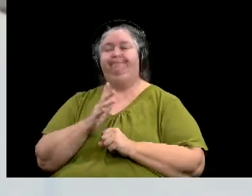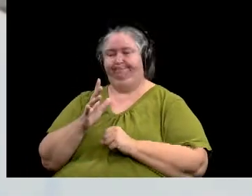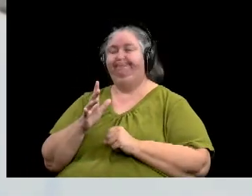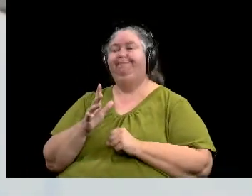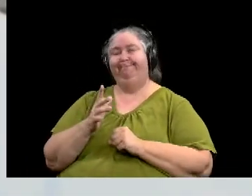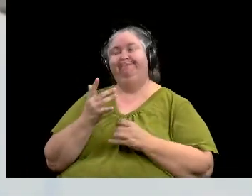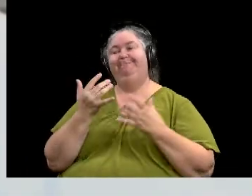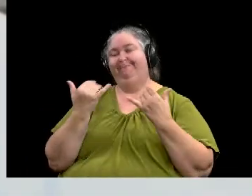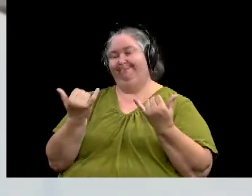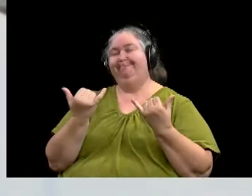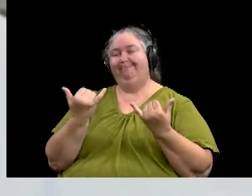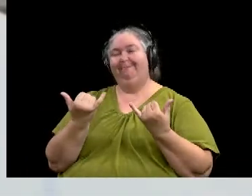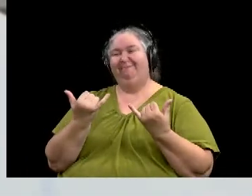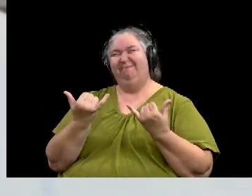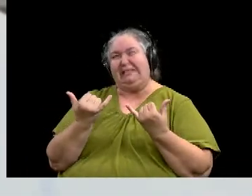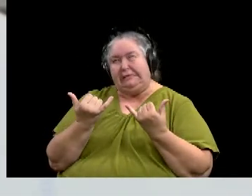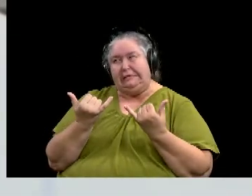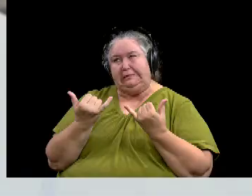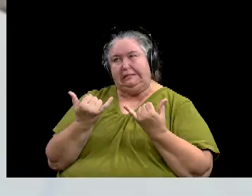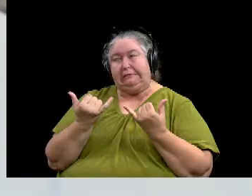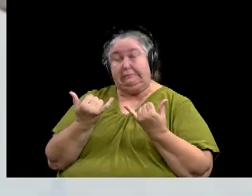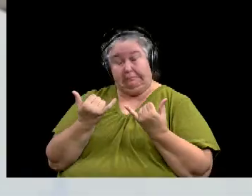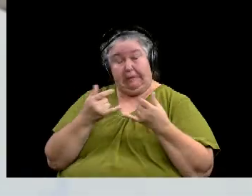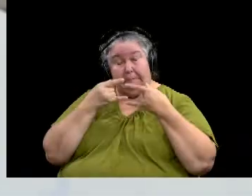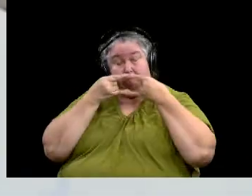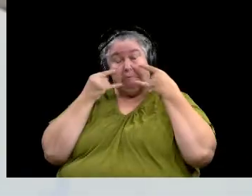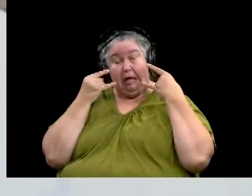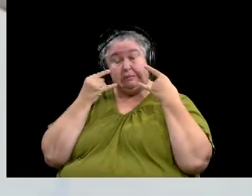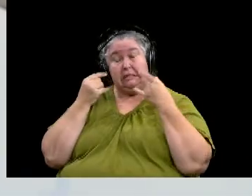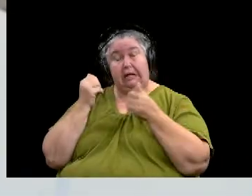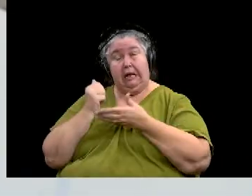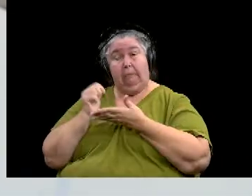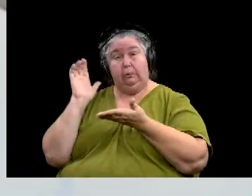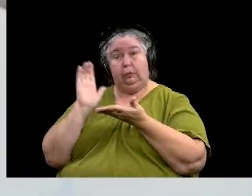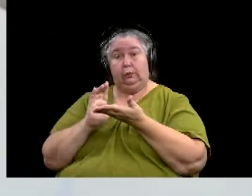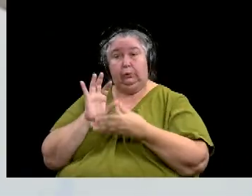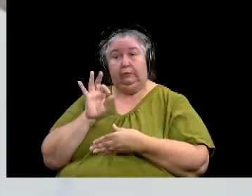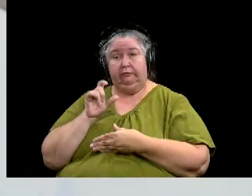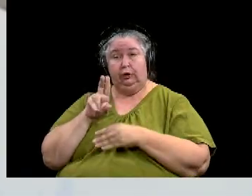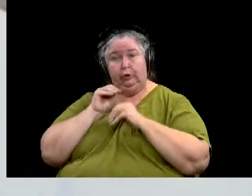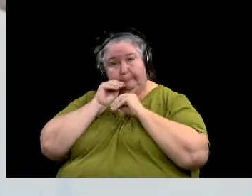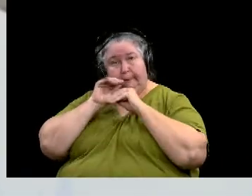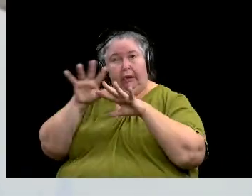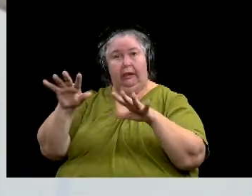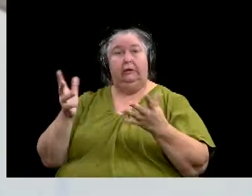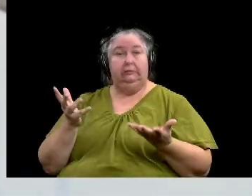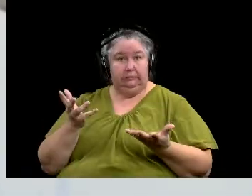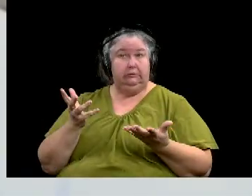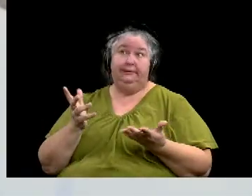of reducing the risk of flu transmission, which is just absolutely imperative right now.